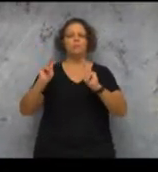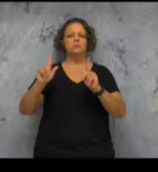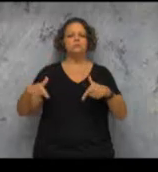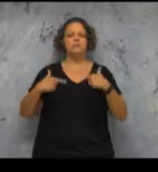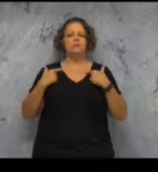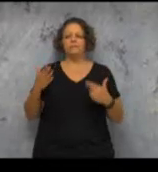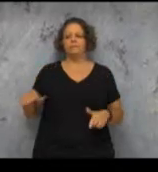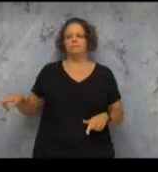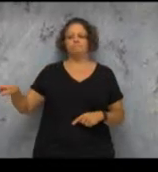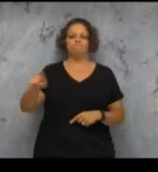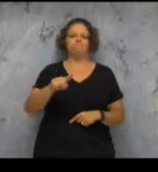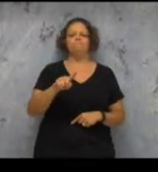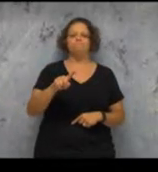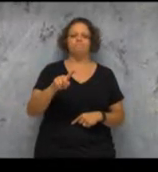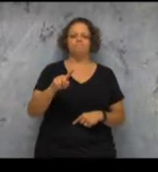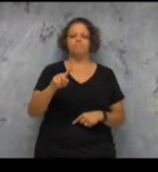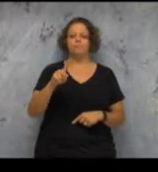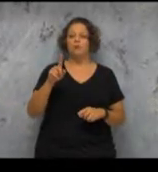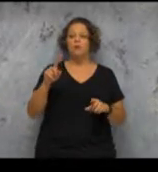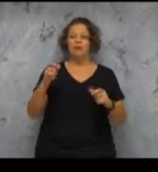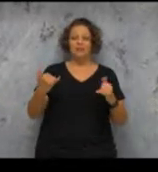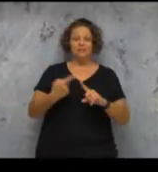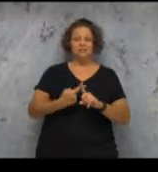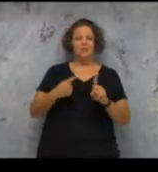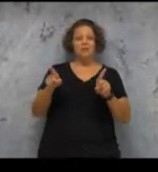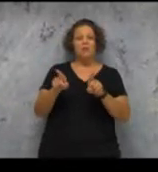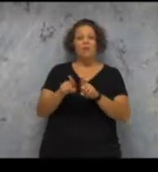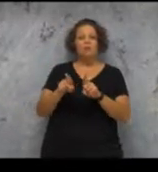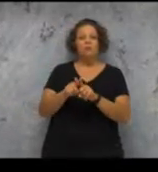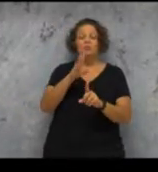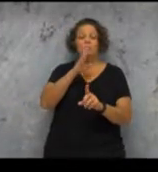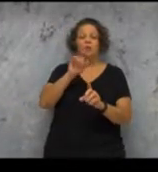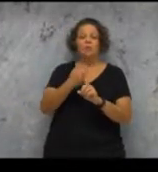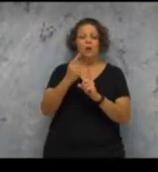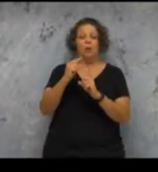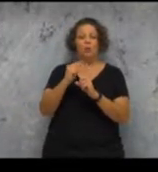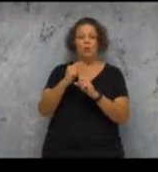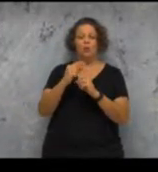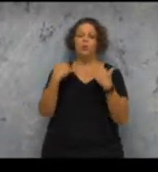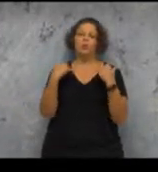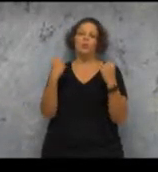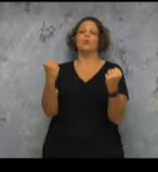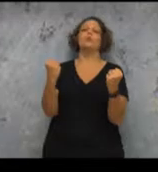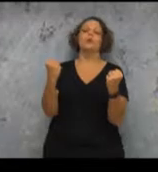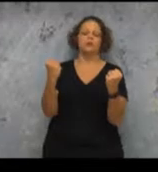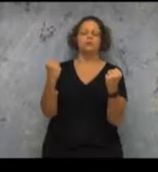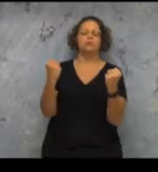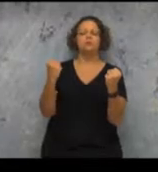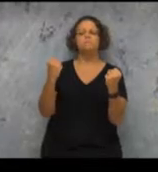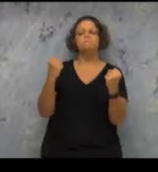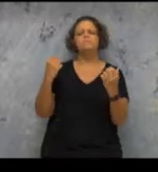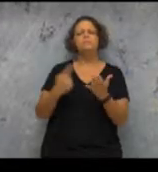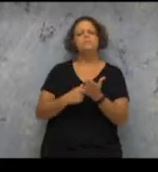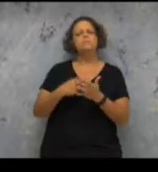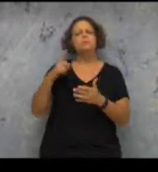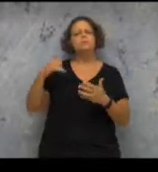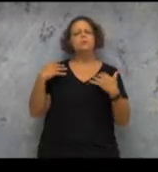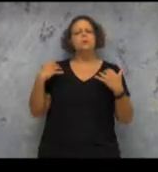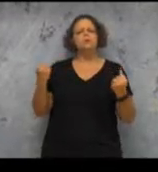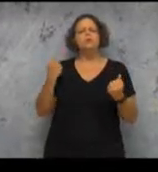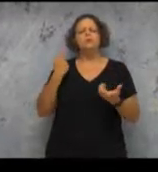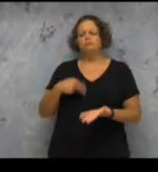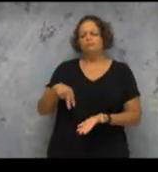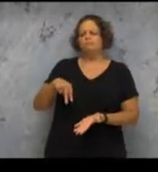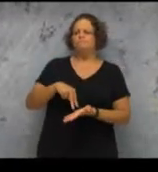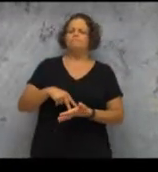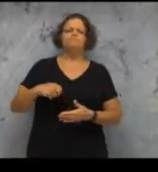This month, we're also going to be talking about the word courage. Sometimes it takes a little courage to be able to stand up and be that one